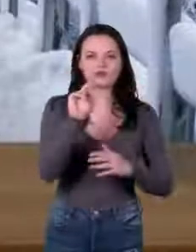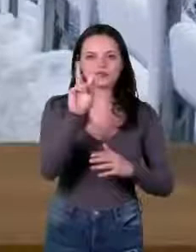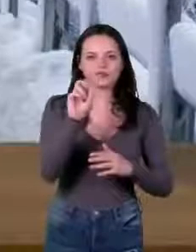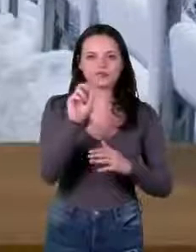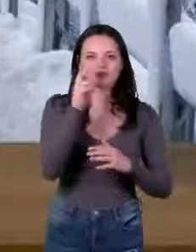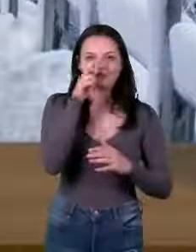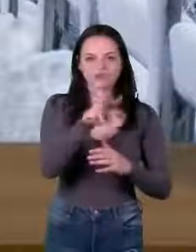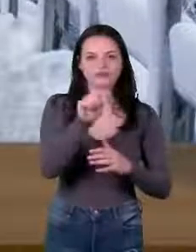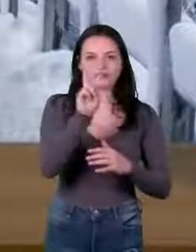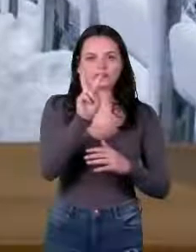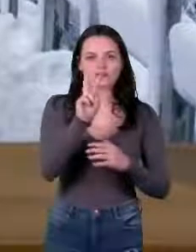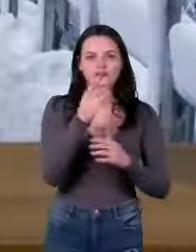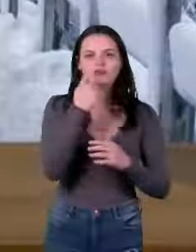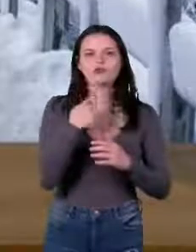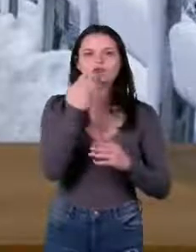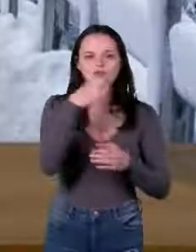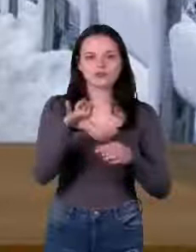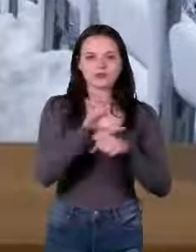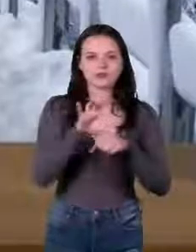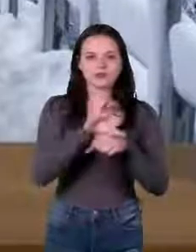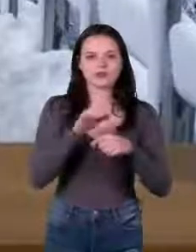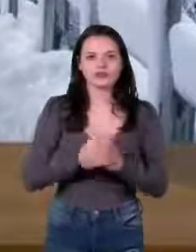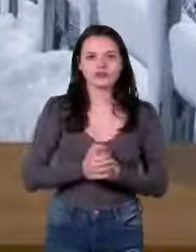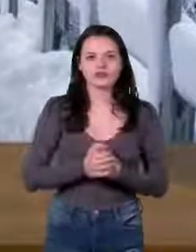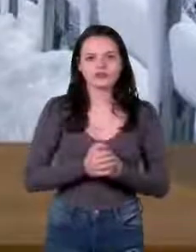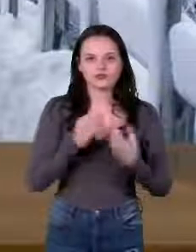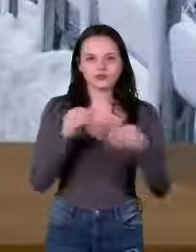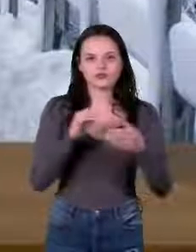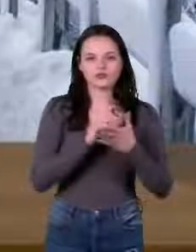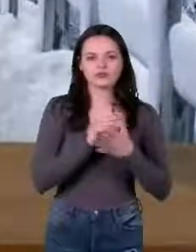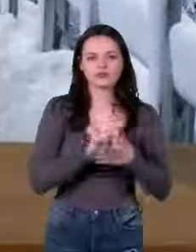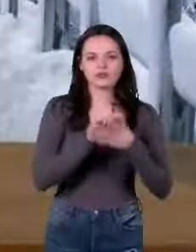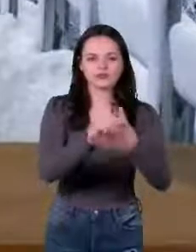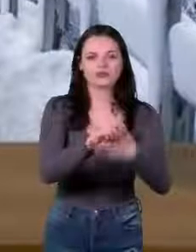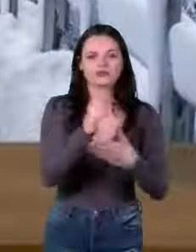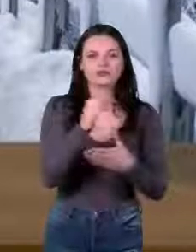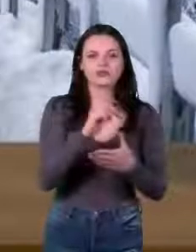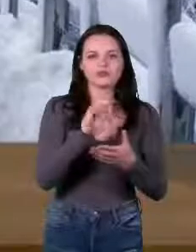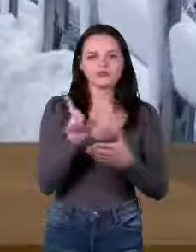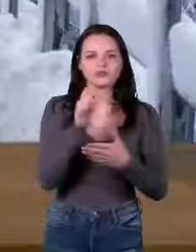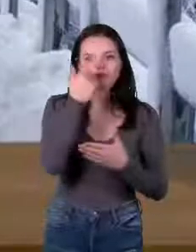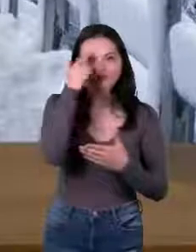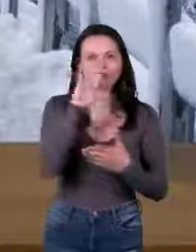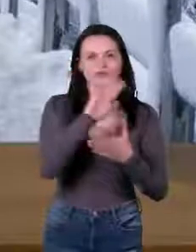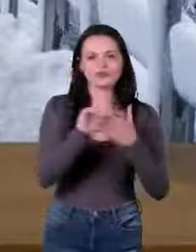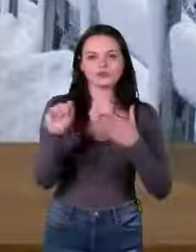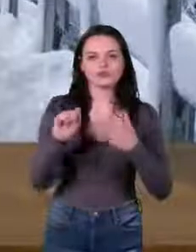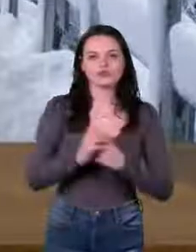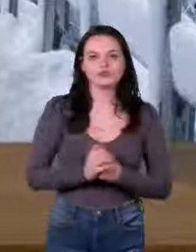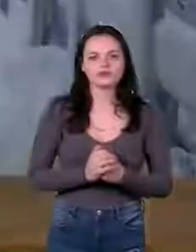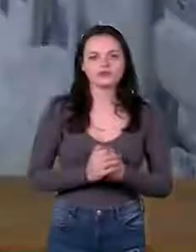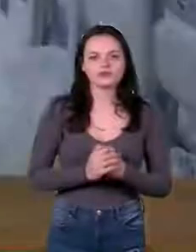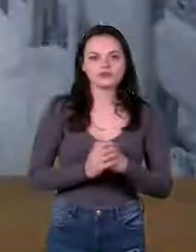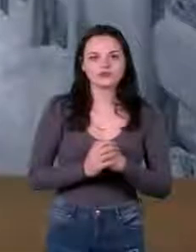watching The Good Doctor, and there will be plenty of hot chocolate and snacks. Please purchase tickets at lunch for $5 next Monday, January 22nd, to reserve your